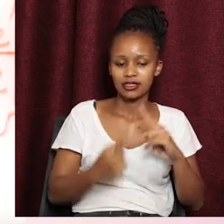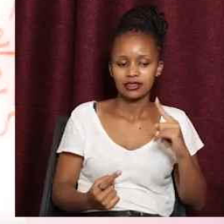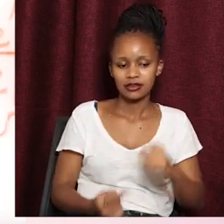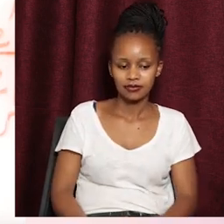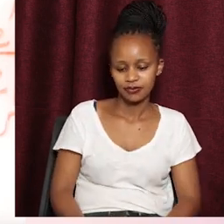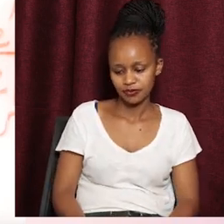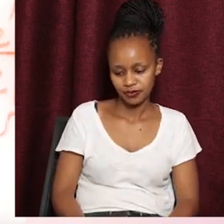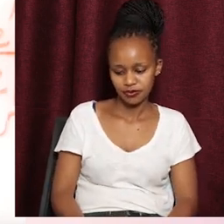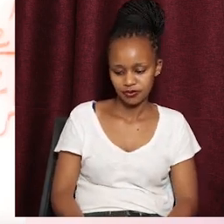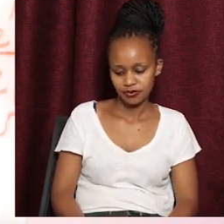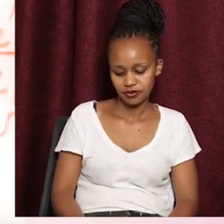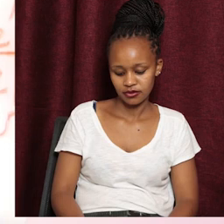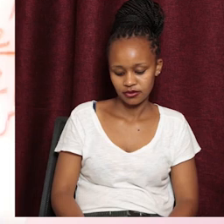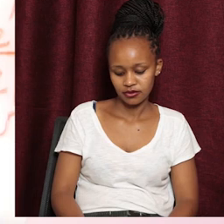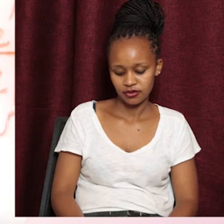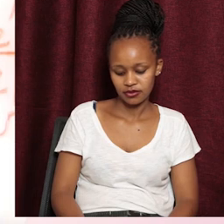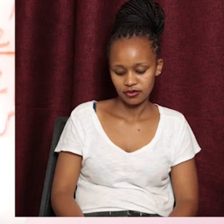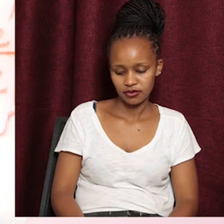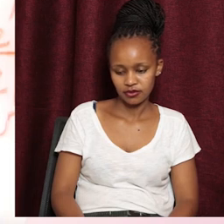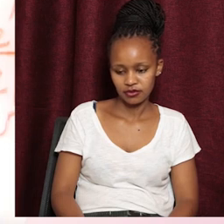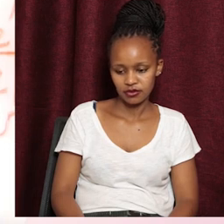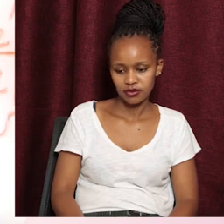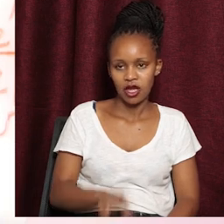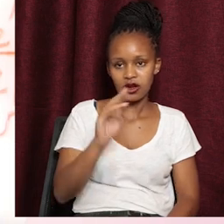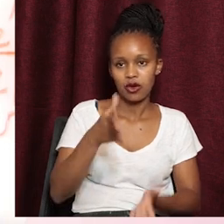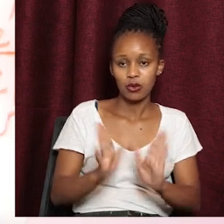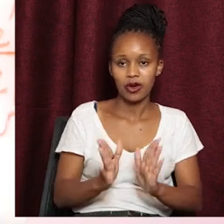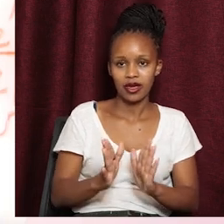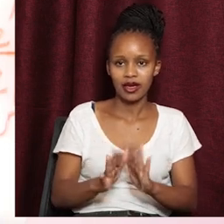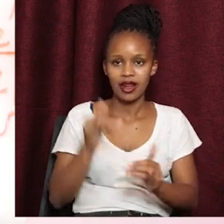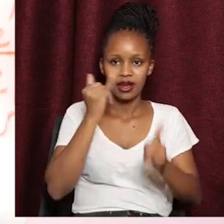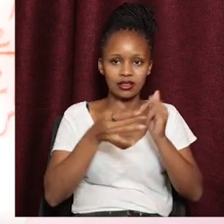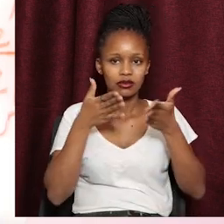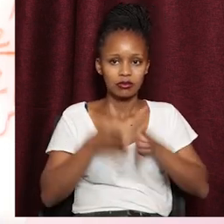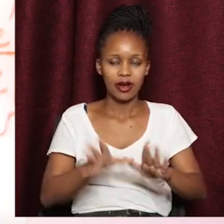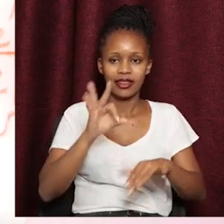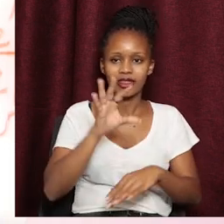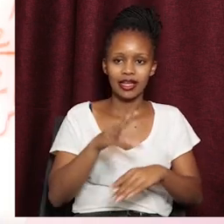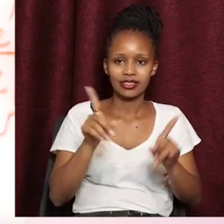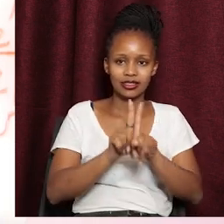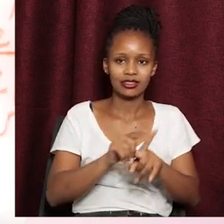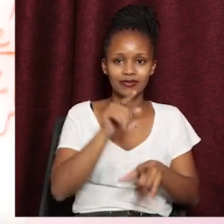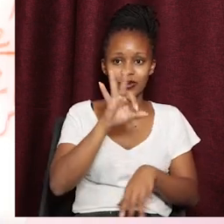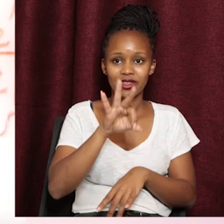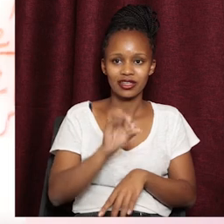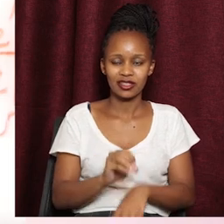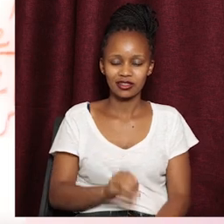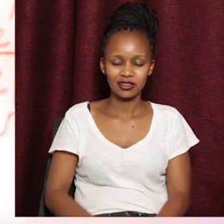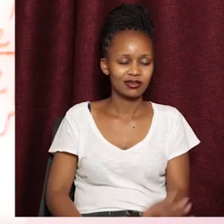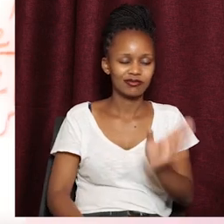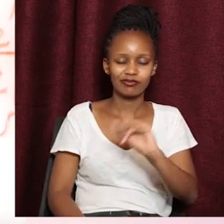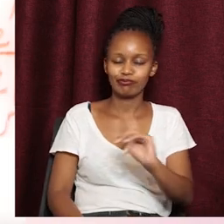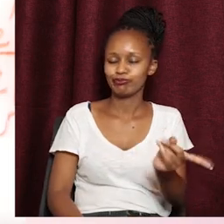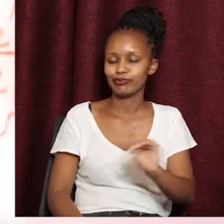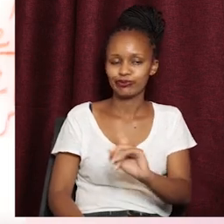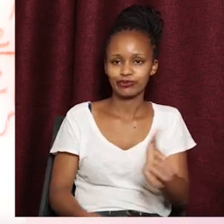way when your last born is 30 and you are also 30. So chances are